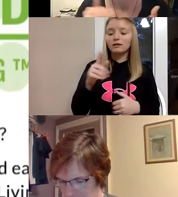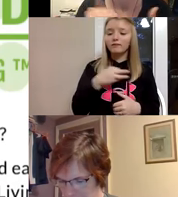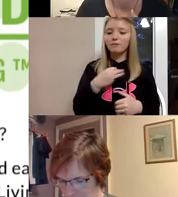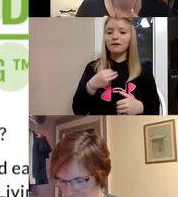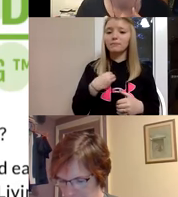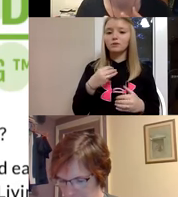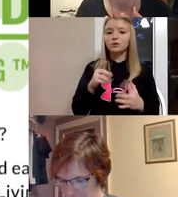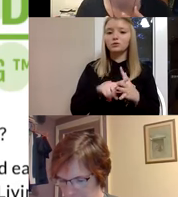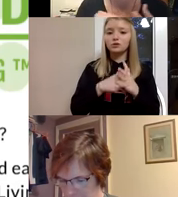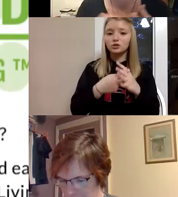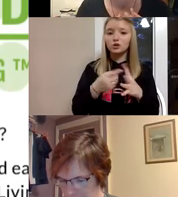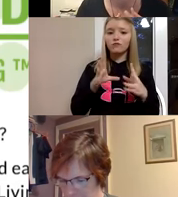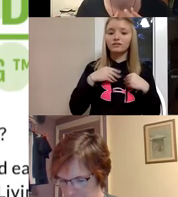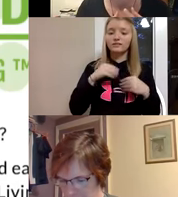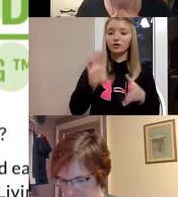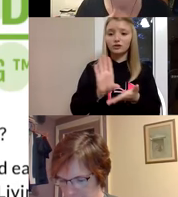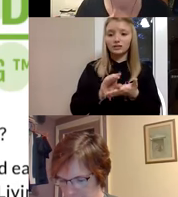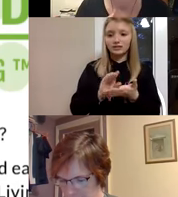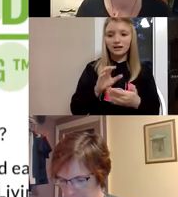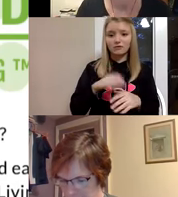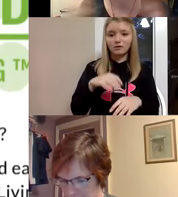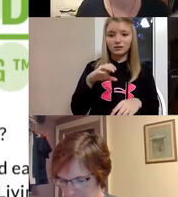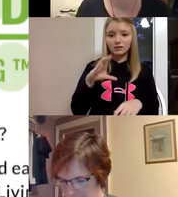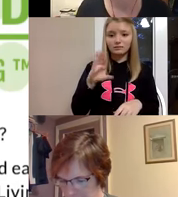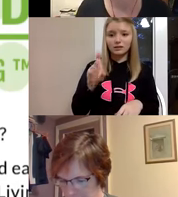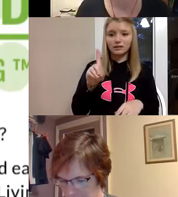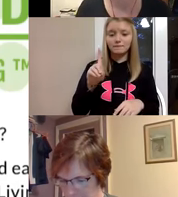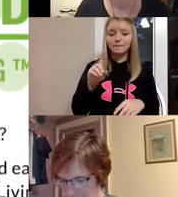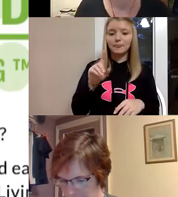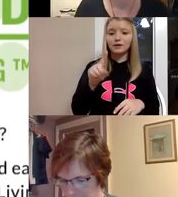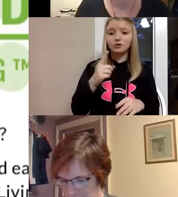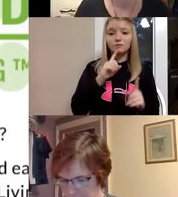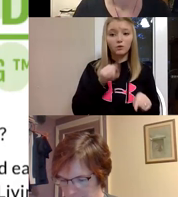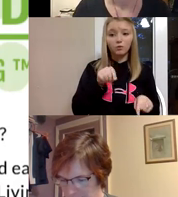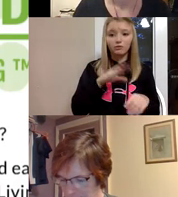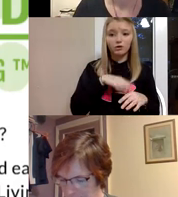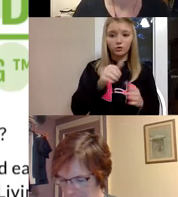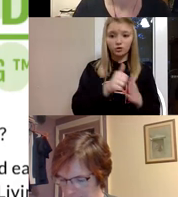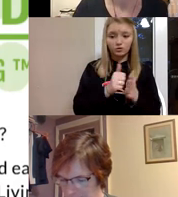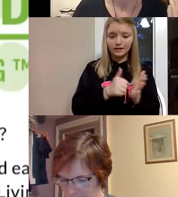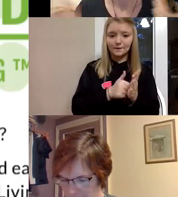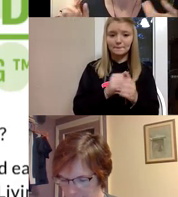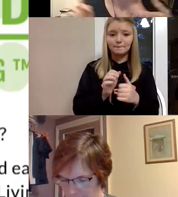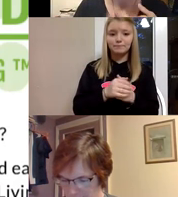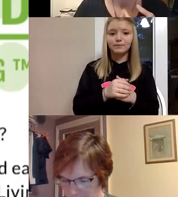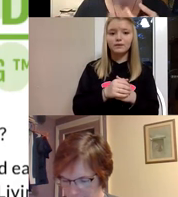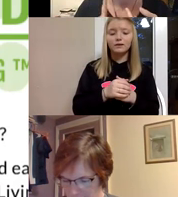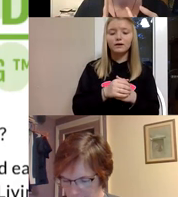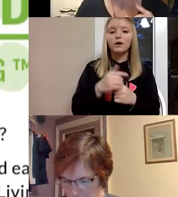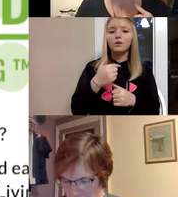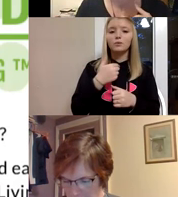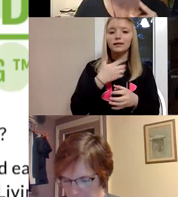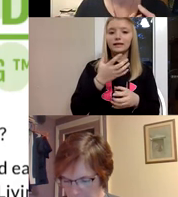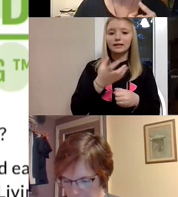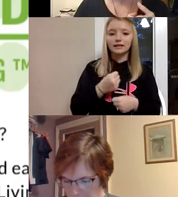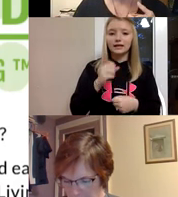start receiving your discount on CBD just by ordering on your account. So we can get